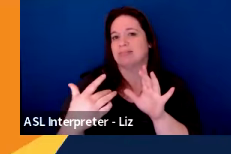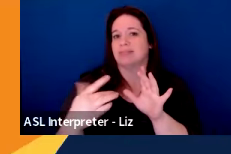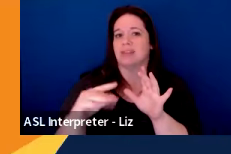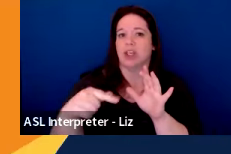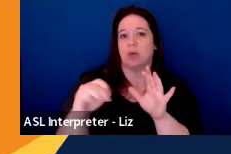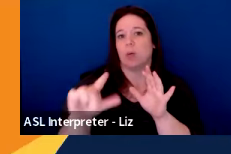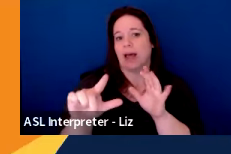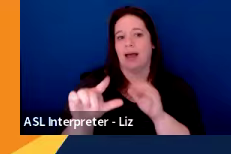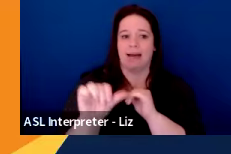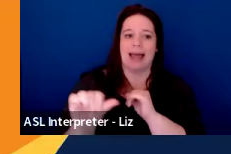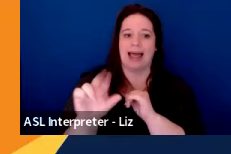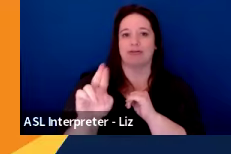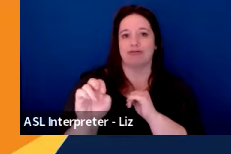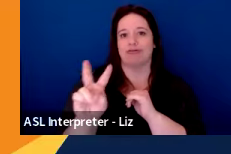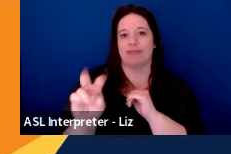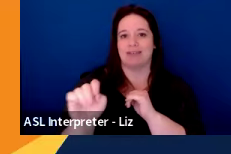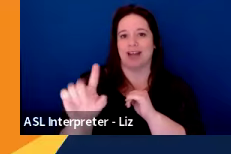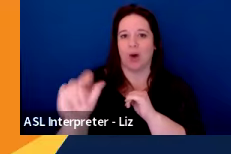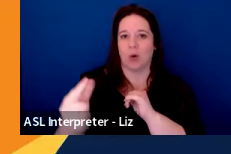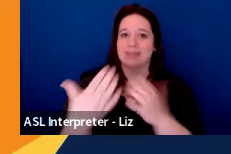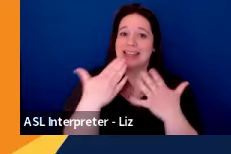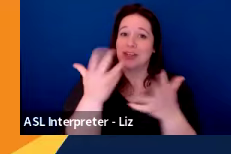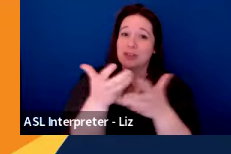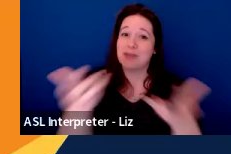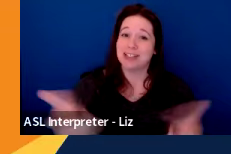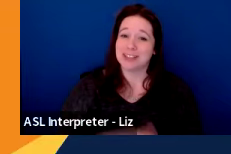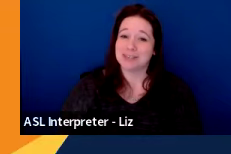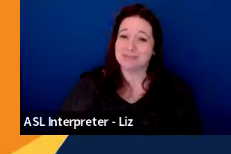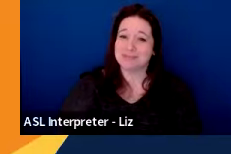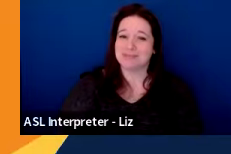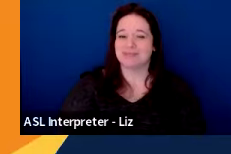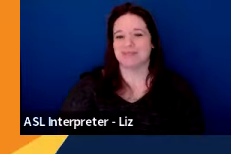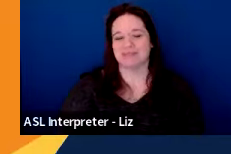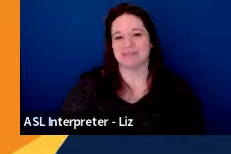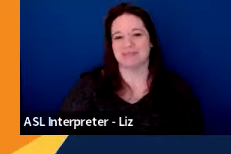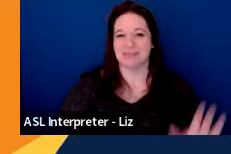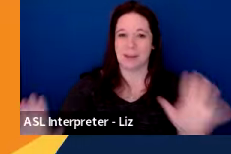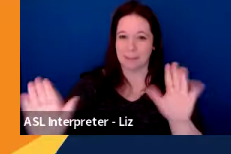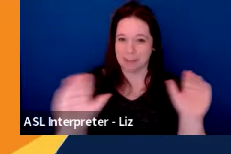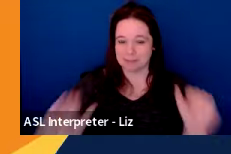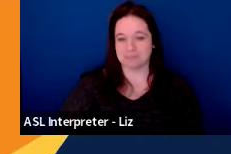qol@reeve.org. Thank you so much. Bye.